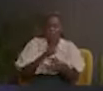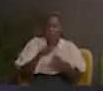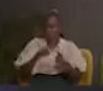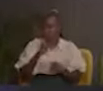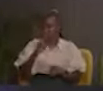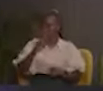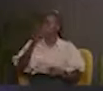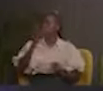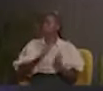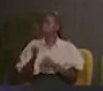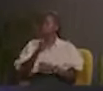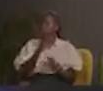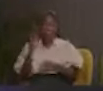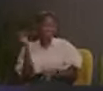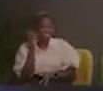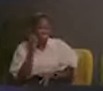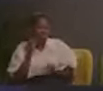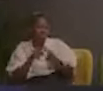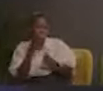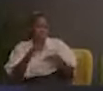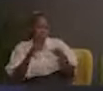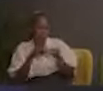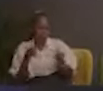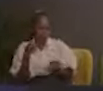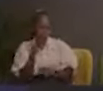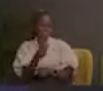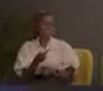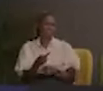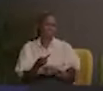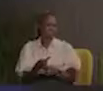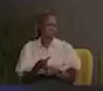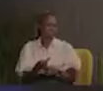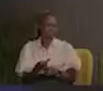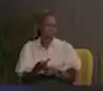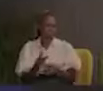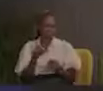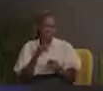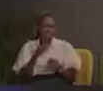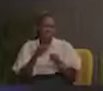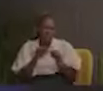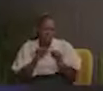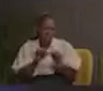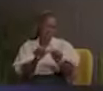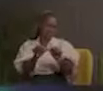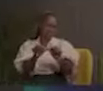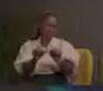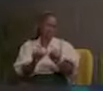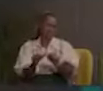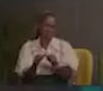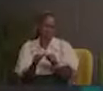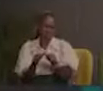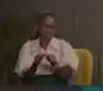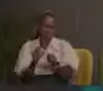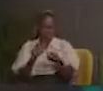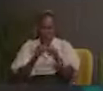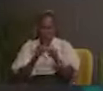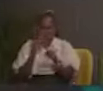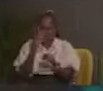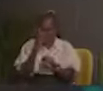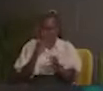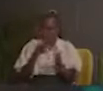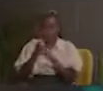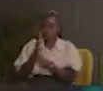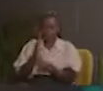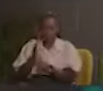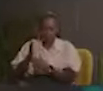you listen to their stories, you will find this pattern consistent. Number one, God altered their belief. They had